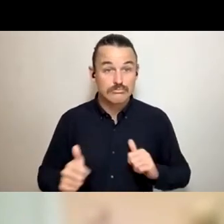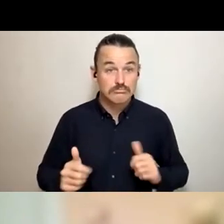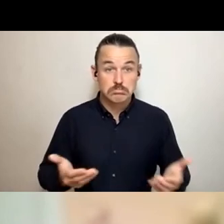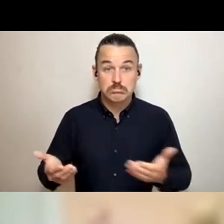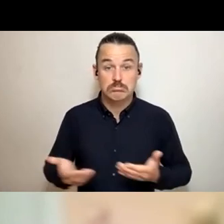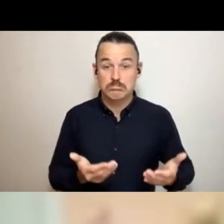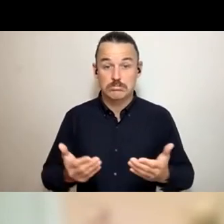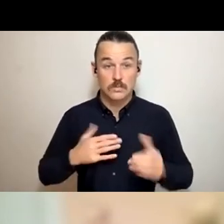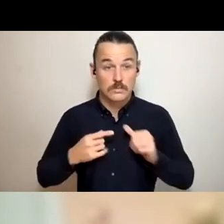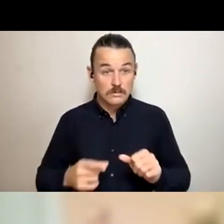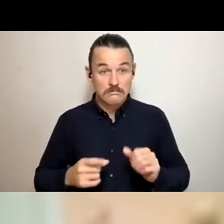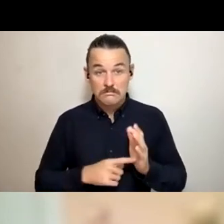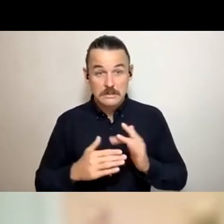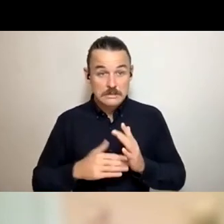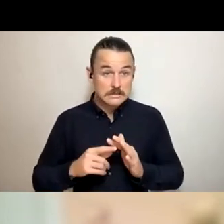Lizzie, Ryan, Judy?